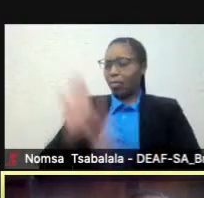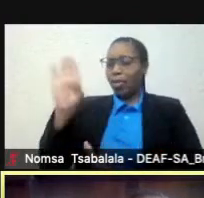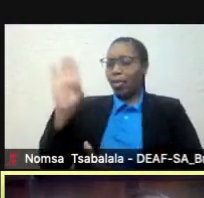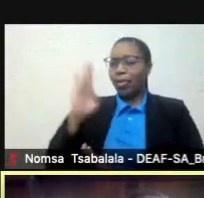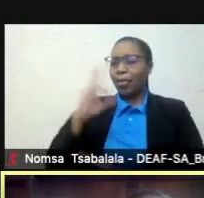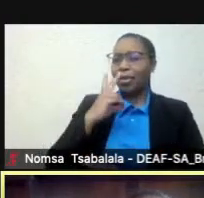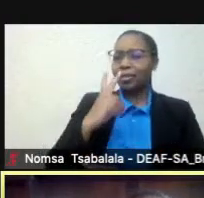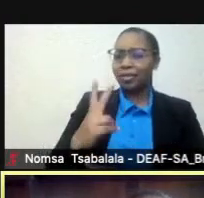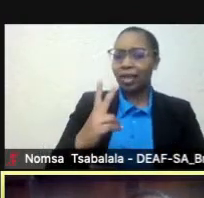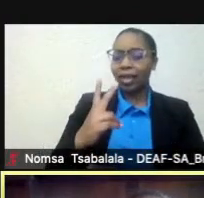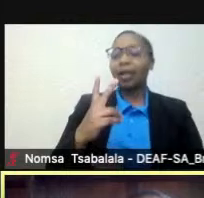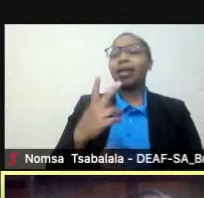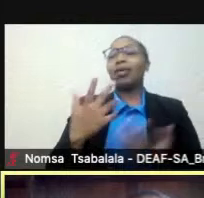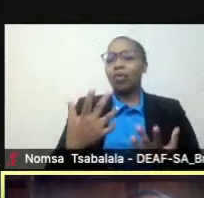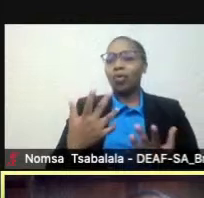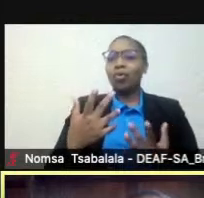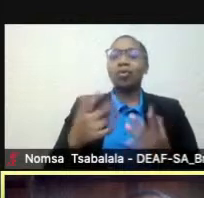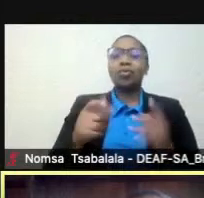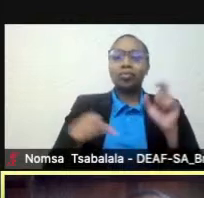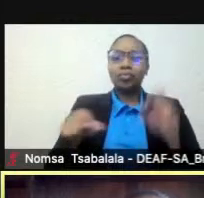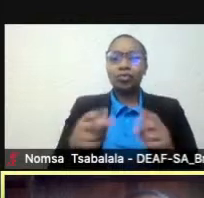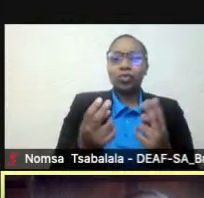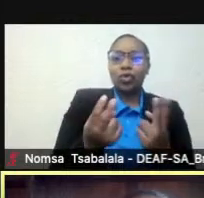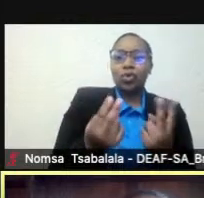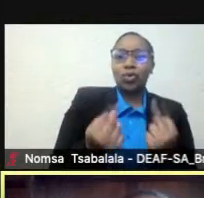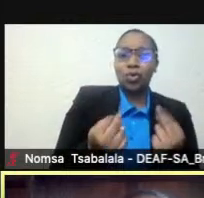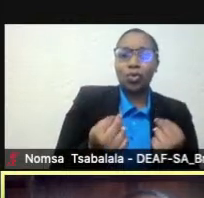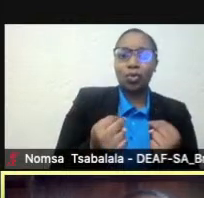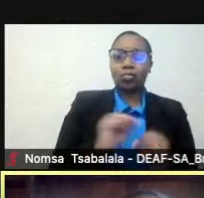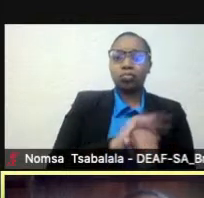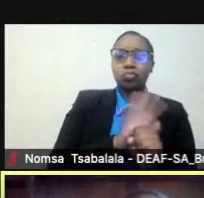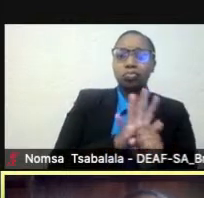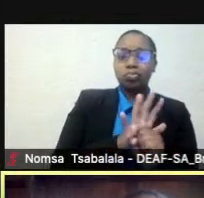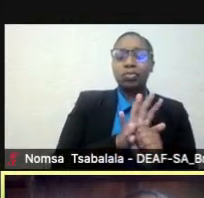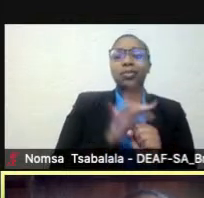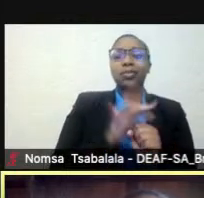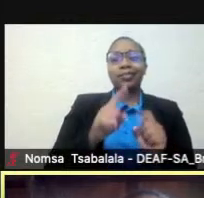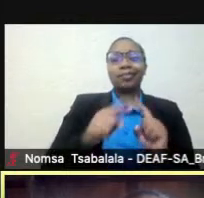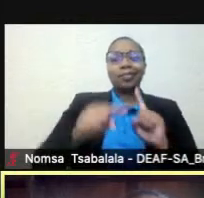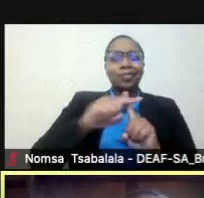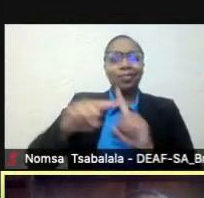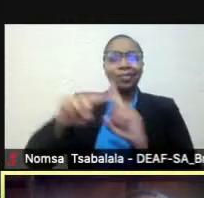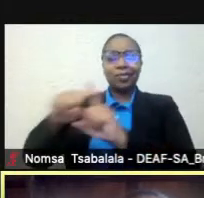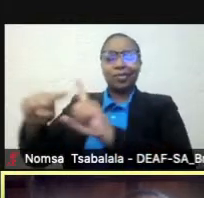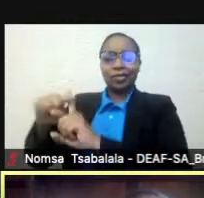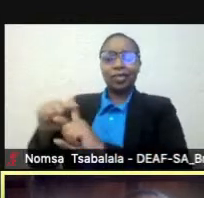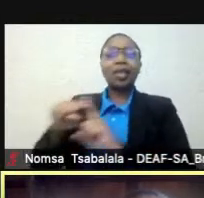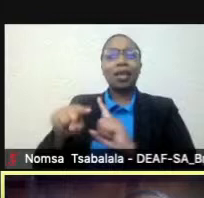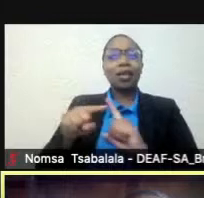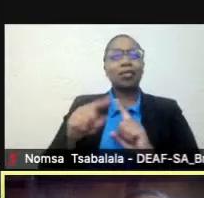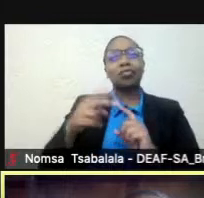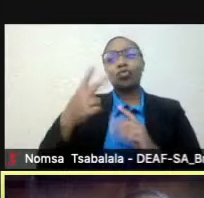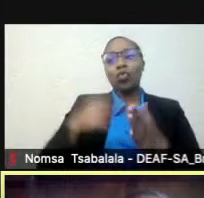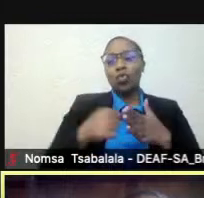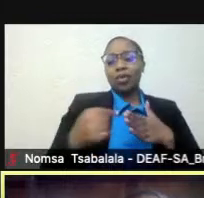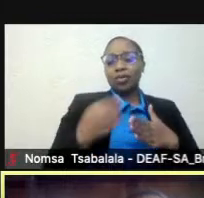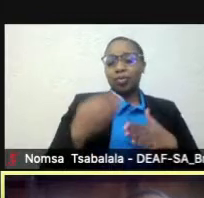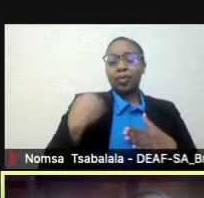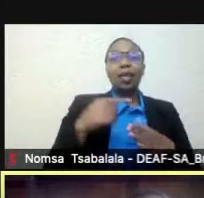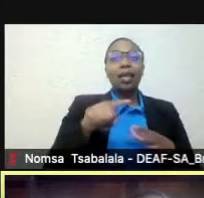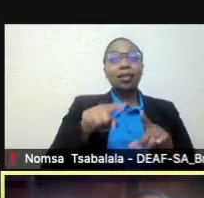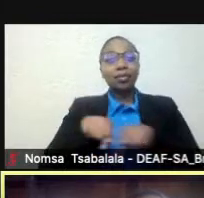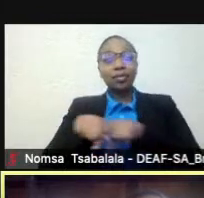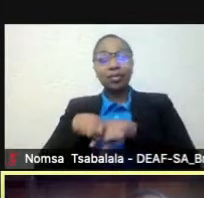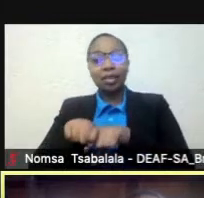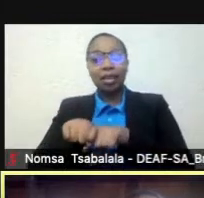of observed new COVID cases in the past 2 weeks, and that our test positivity rate has also increased, as